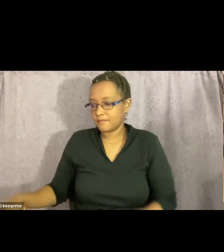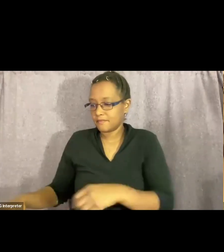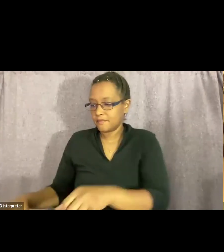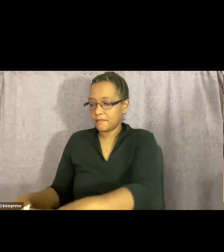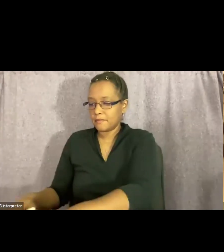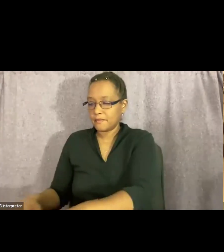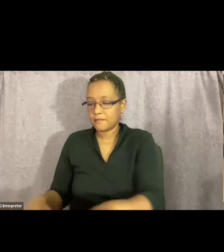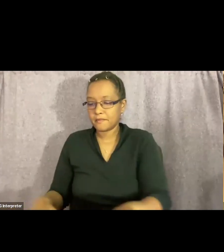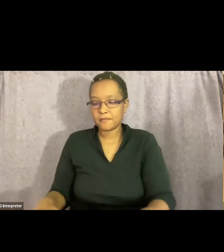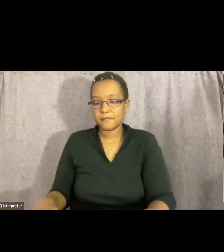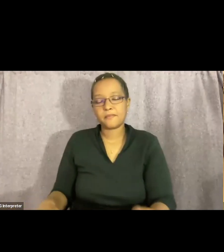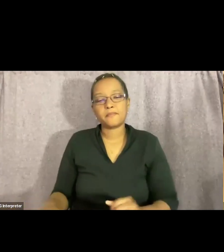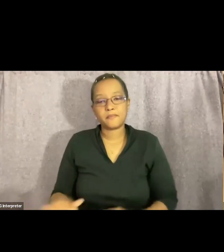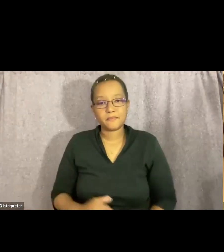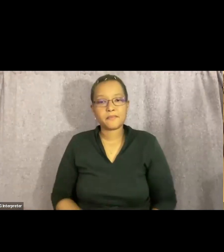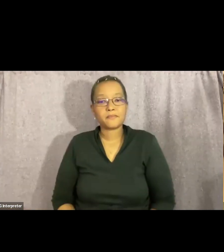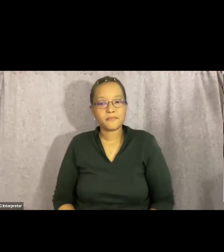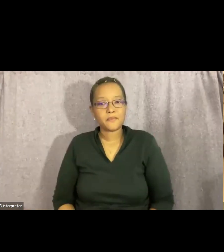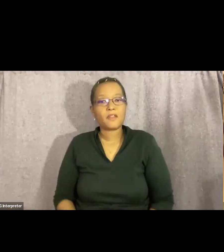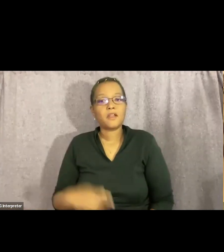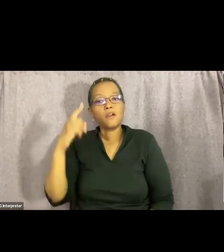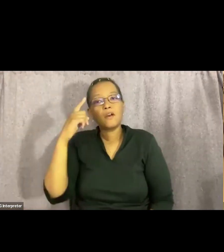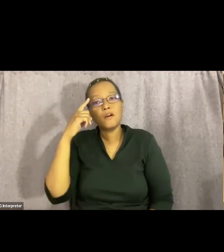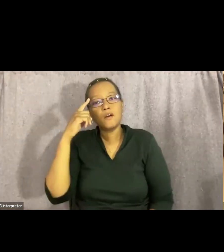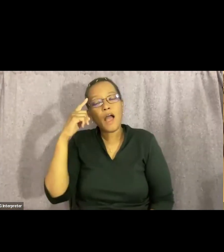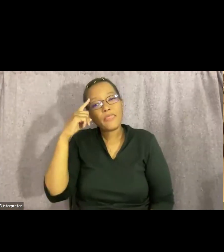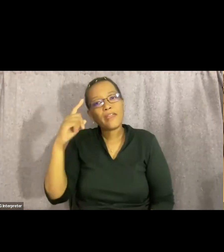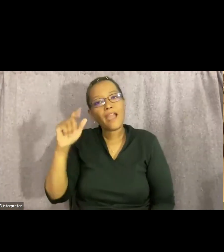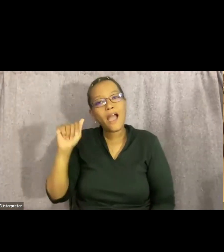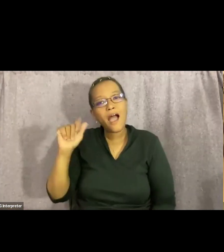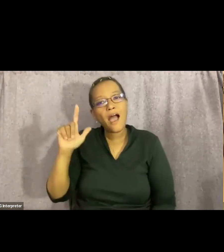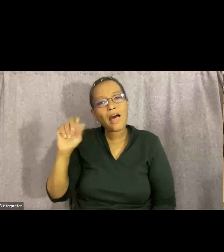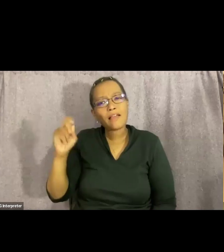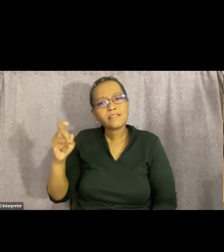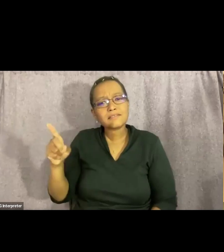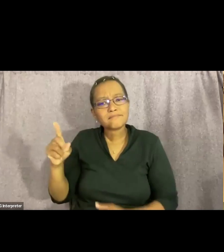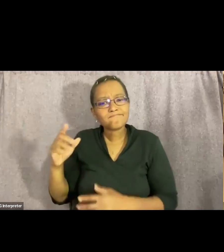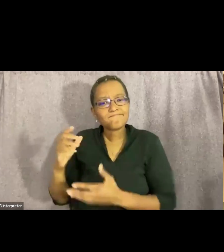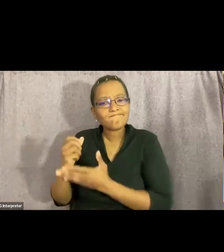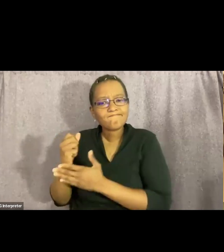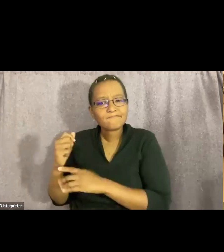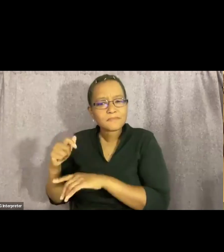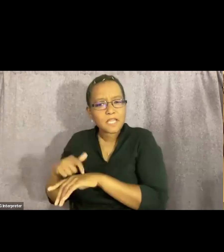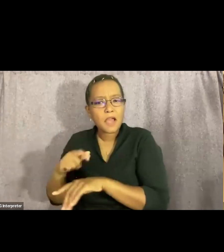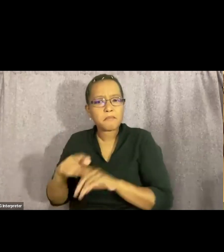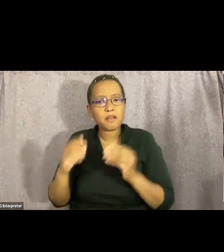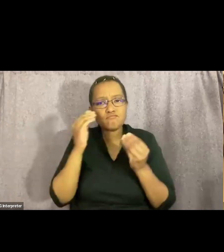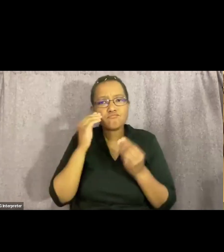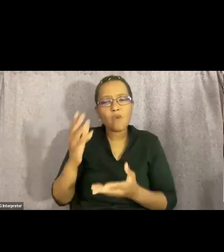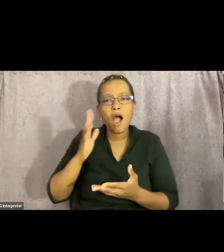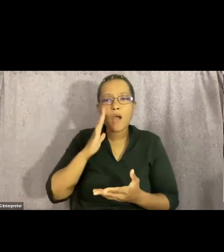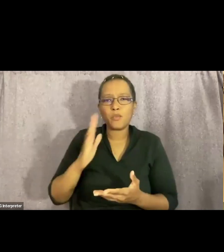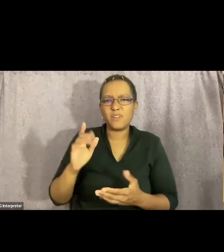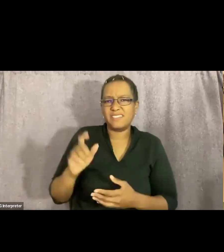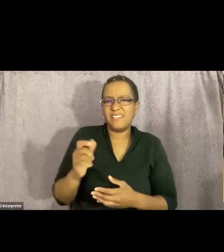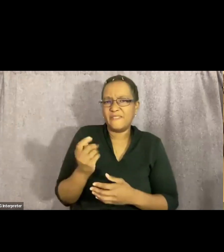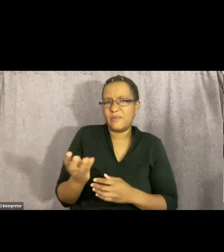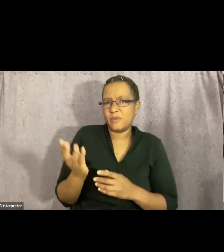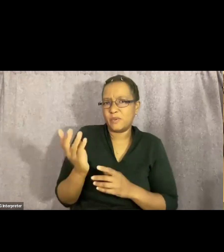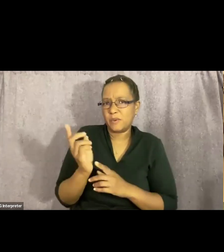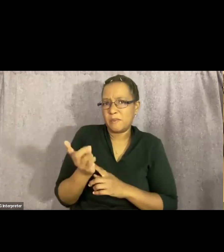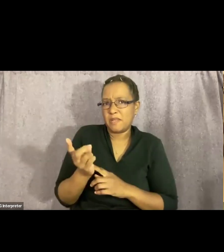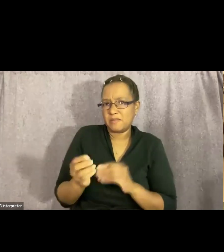And just as for, I think, Alex taking time, I will probably need a couple of more minutes to be